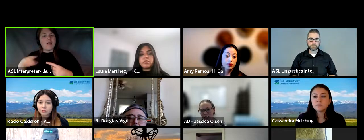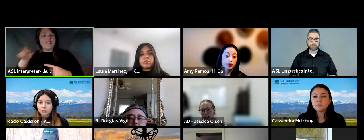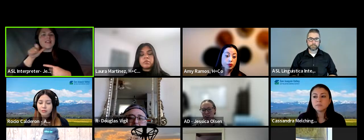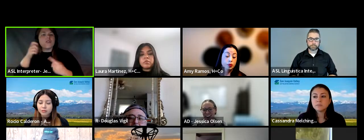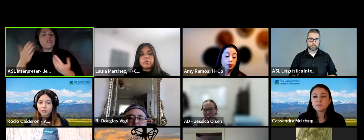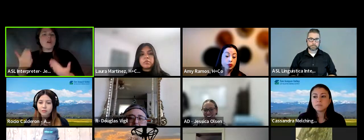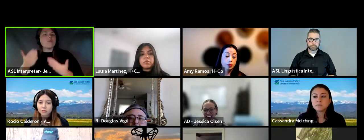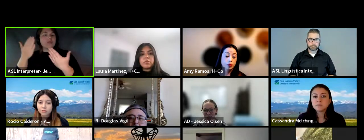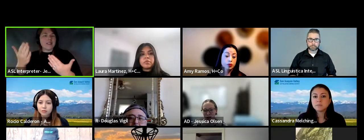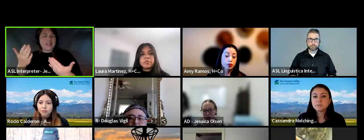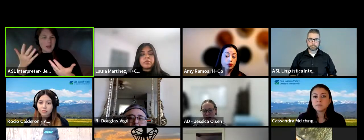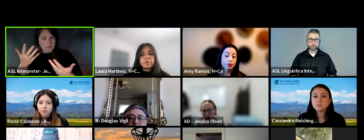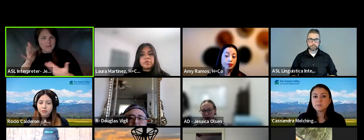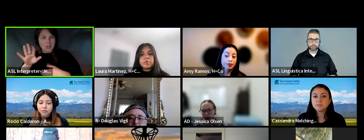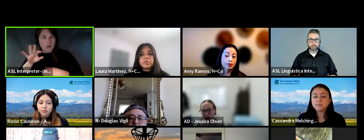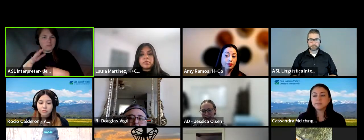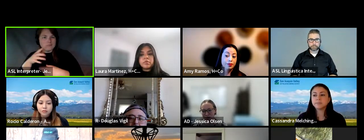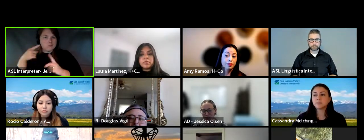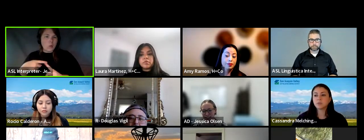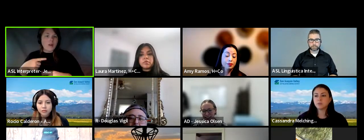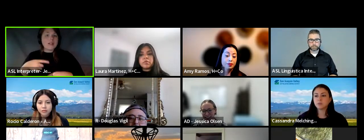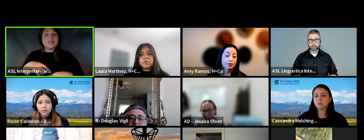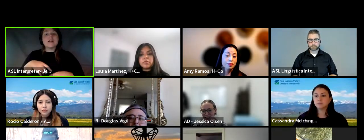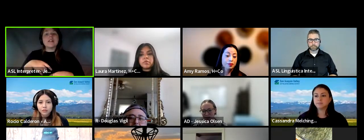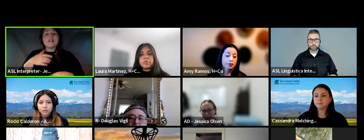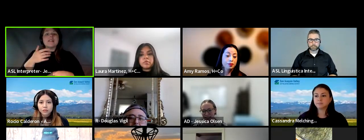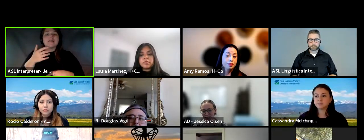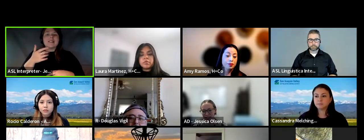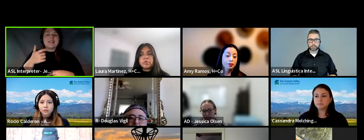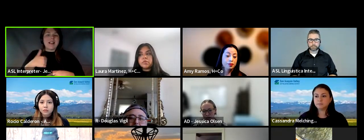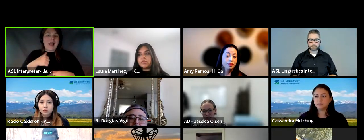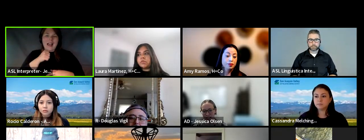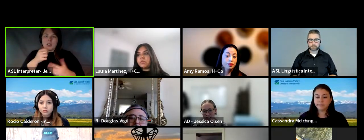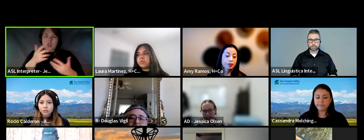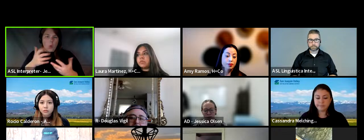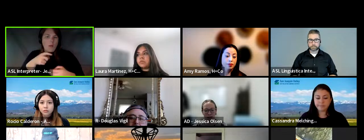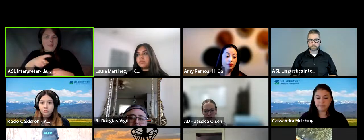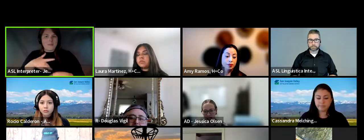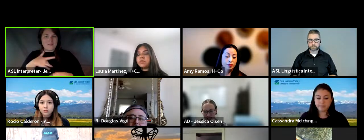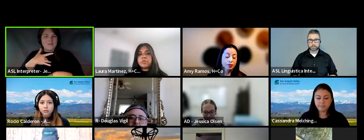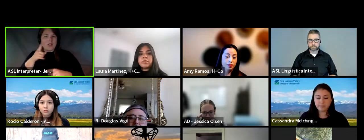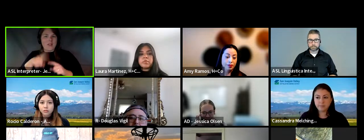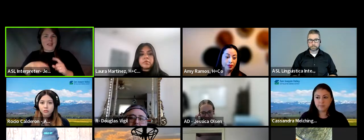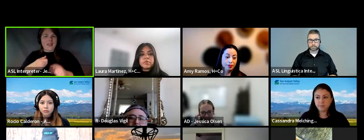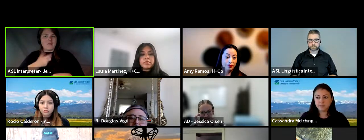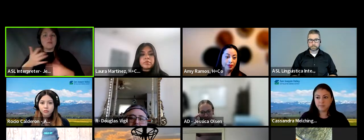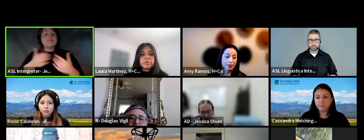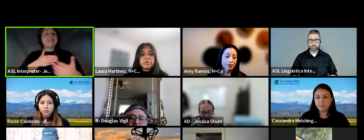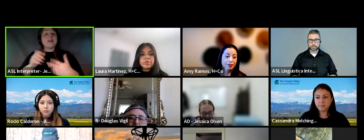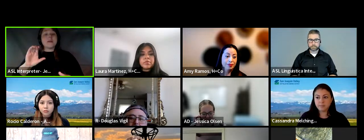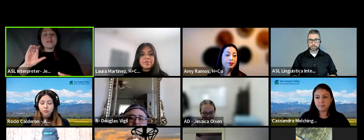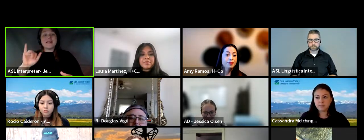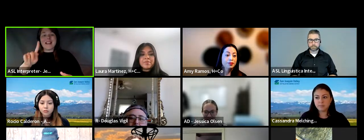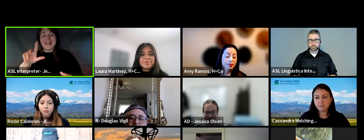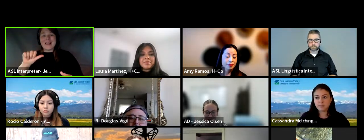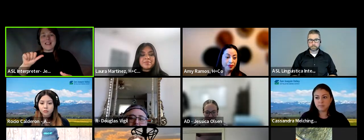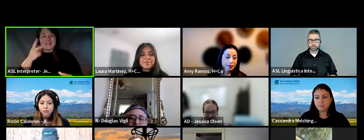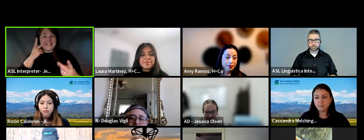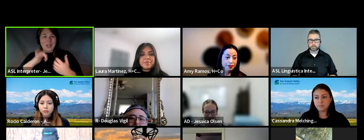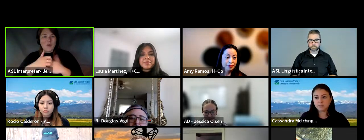plenty of folks that are ready to vote, but I don't want them to feel like they can't raise their voice and say that. But I'll go to Cynthia first and see how she feels.